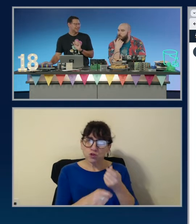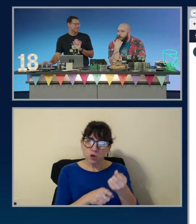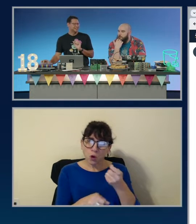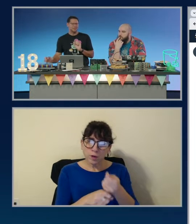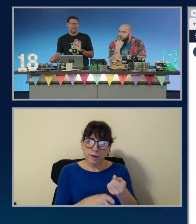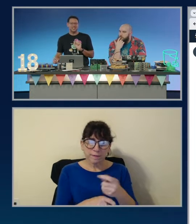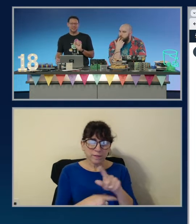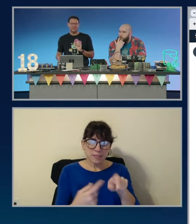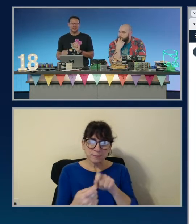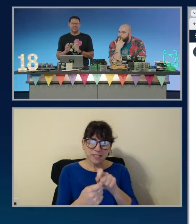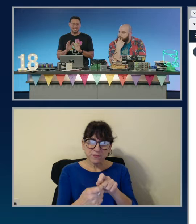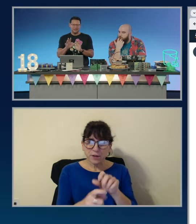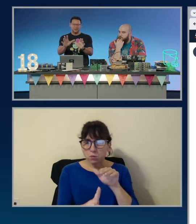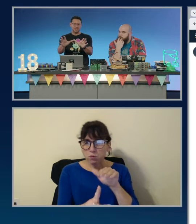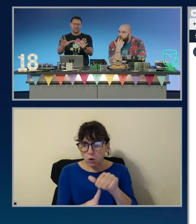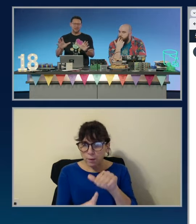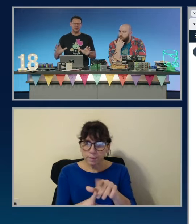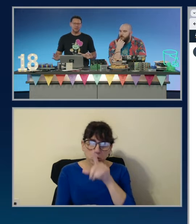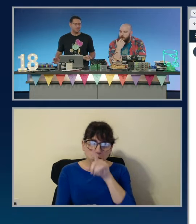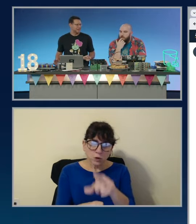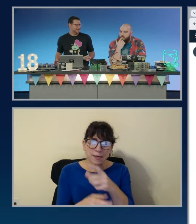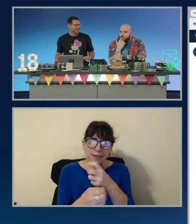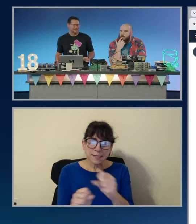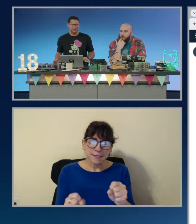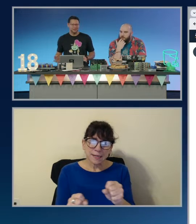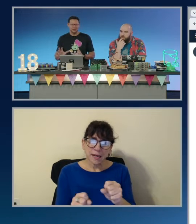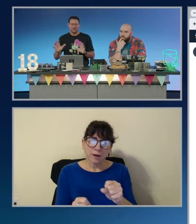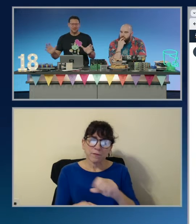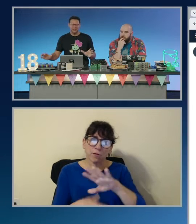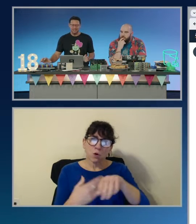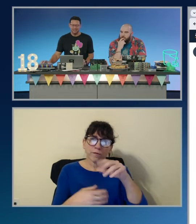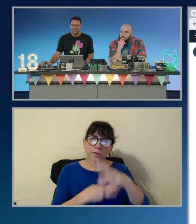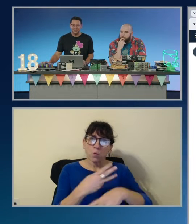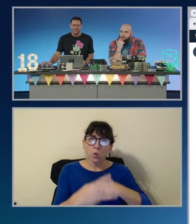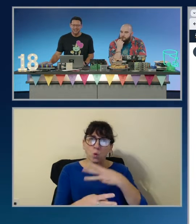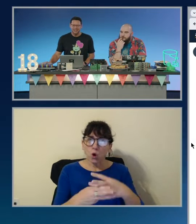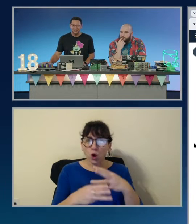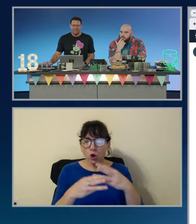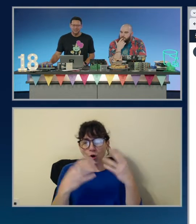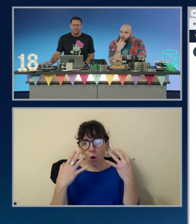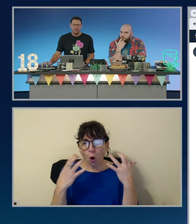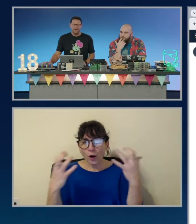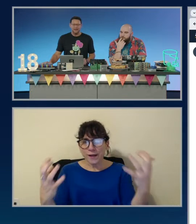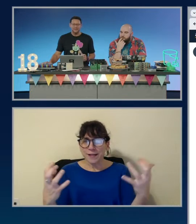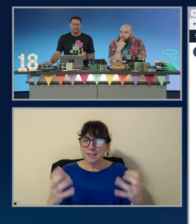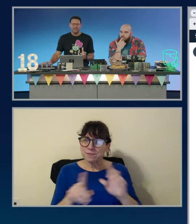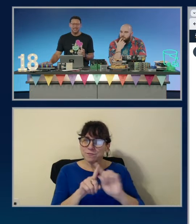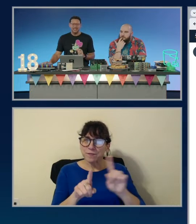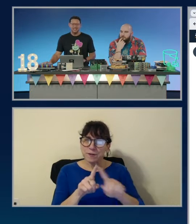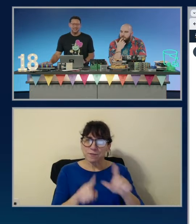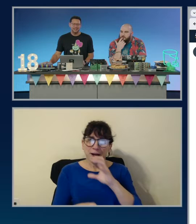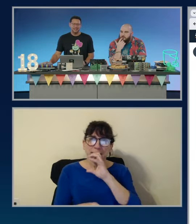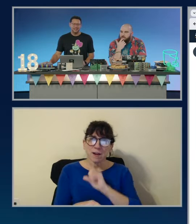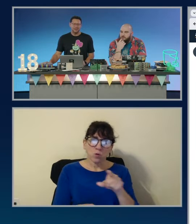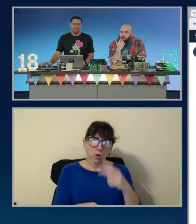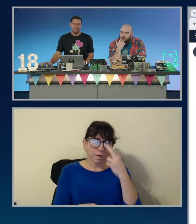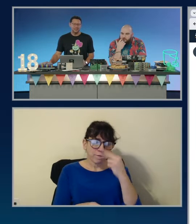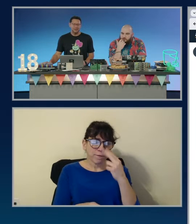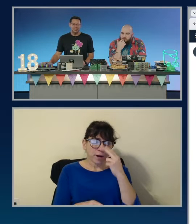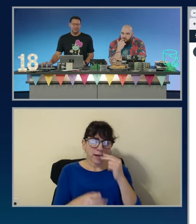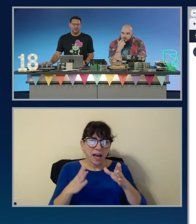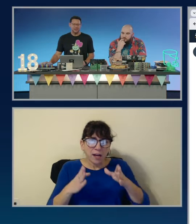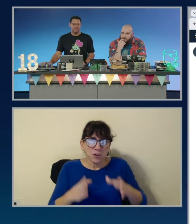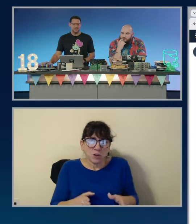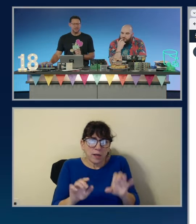prompt Okay. to make sure that it's safe for all of our global Okay. audience Okay. of all ages, right? So you are a funny agent that can